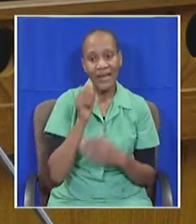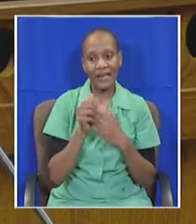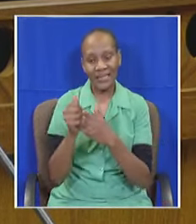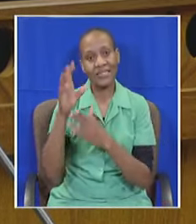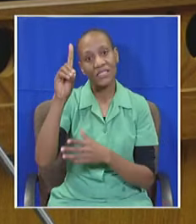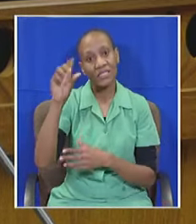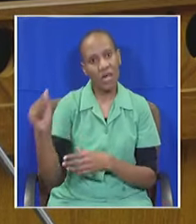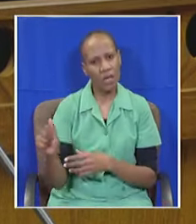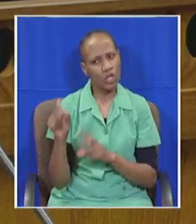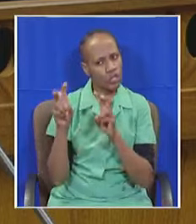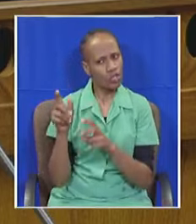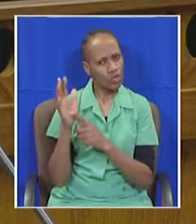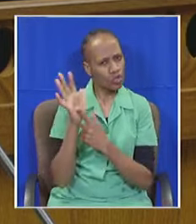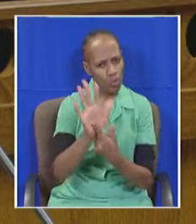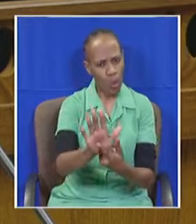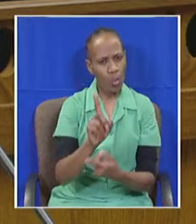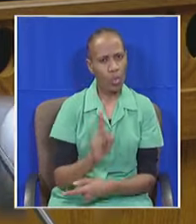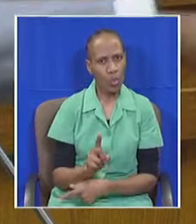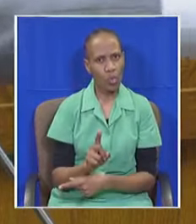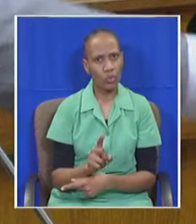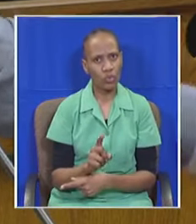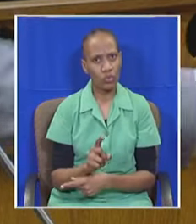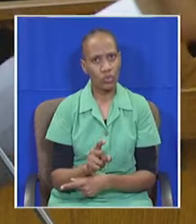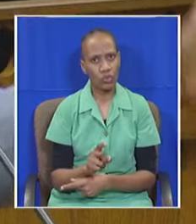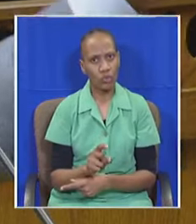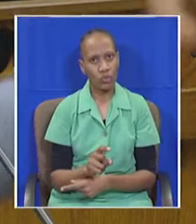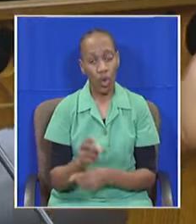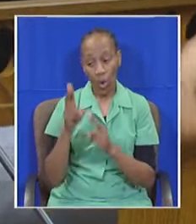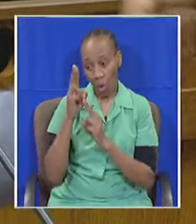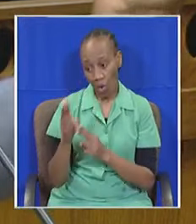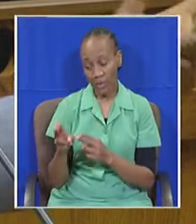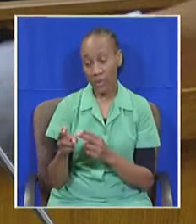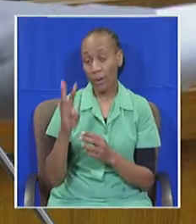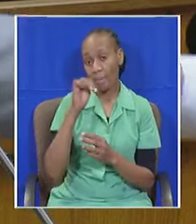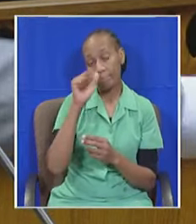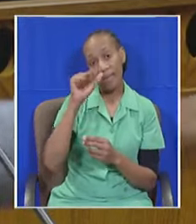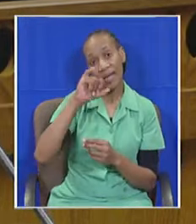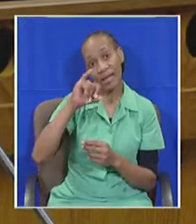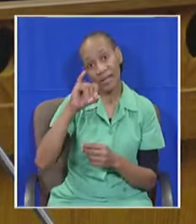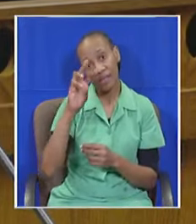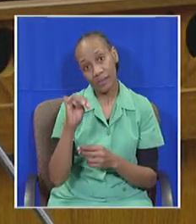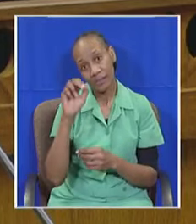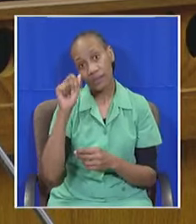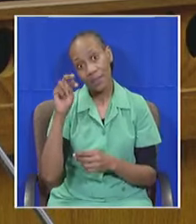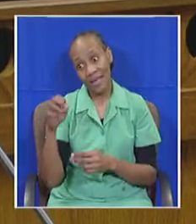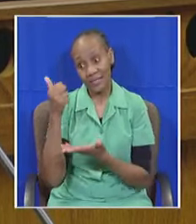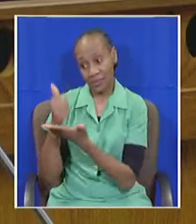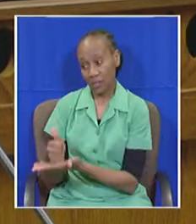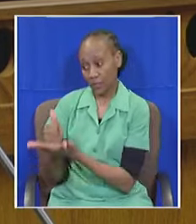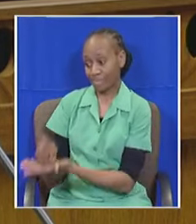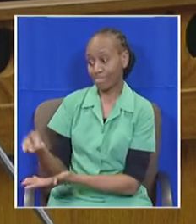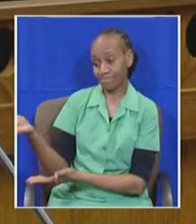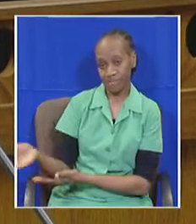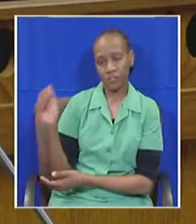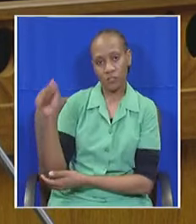the contrary. They have shown that in as much as the Honorable Maimane, young black man, occupies the seat, there